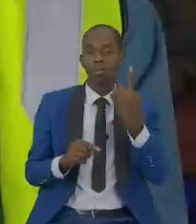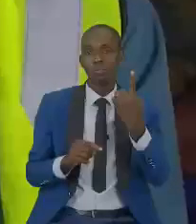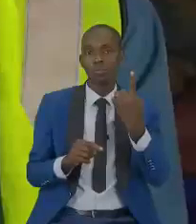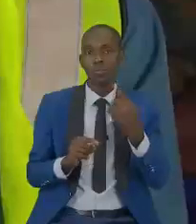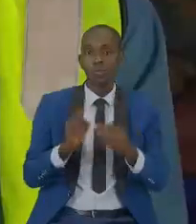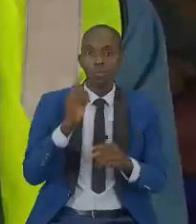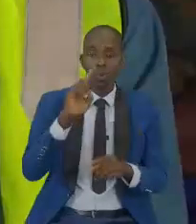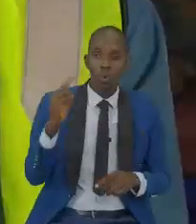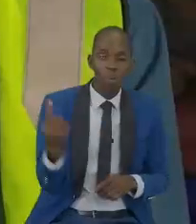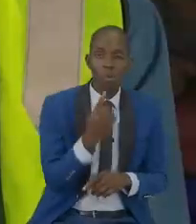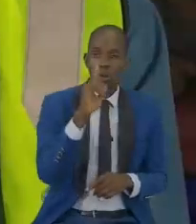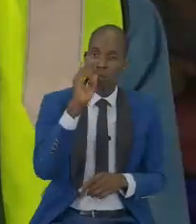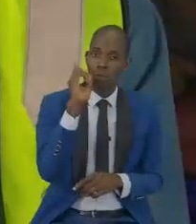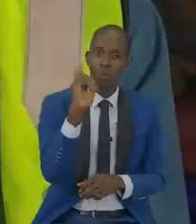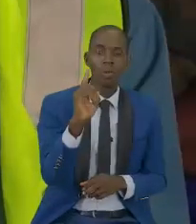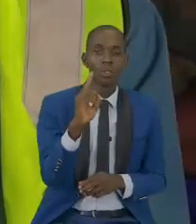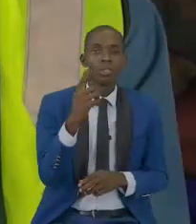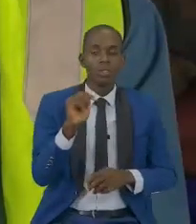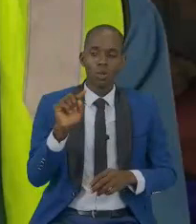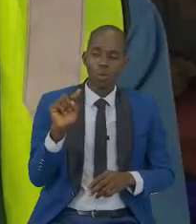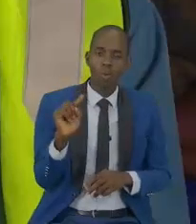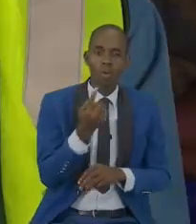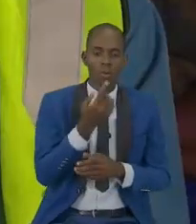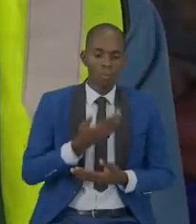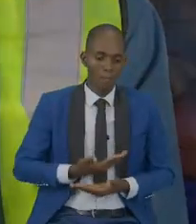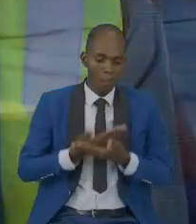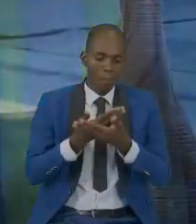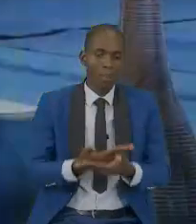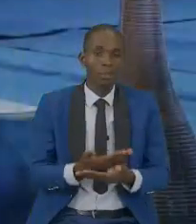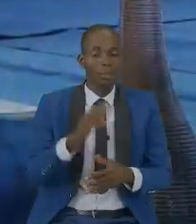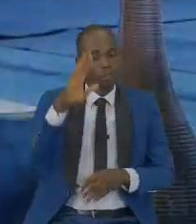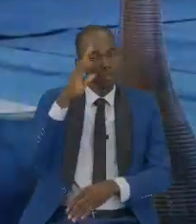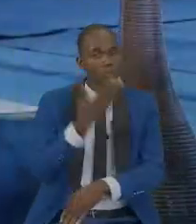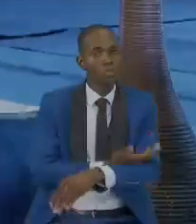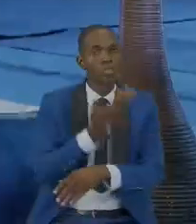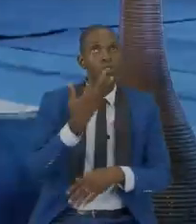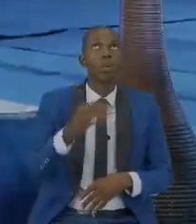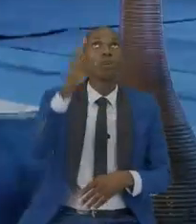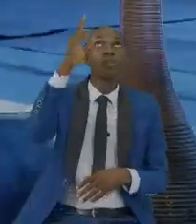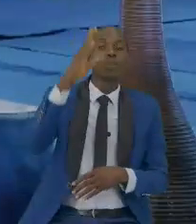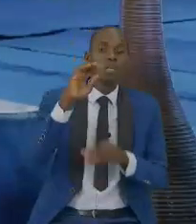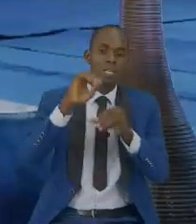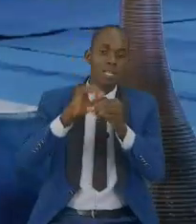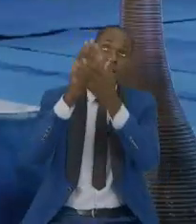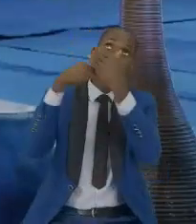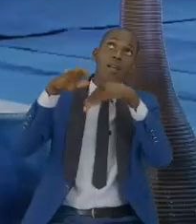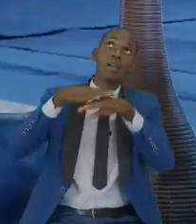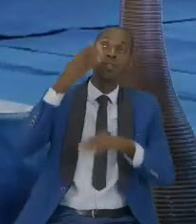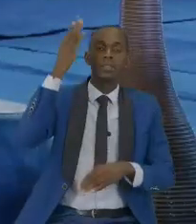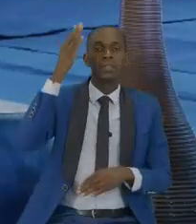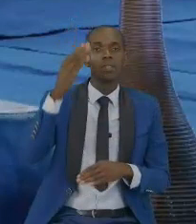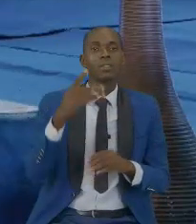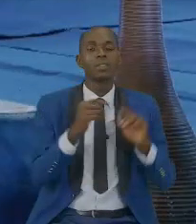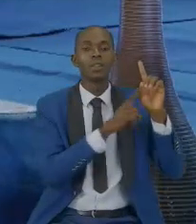Only one, the only begotten Son of God in heaven, the Lord